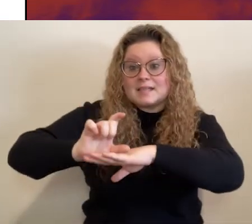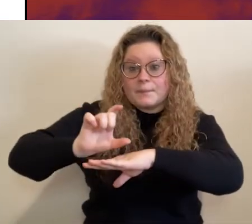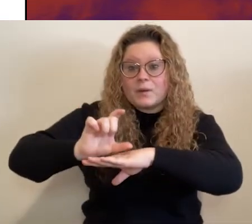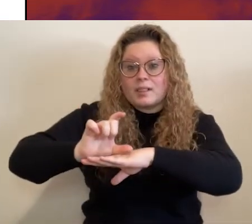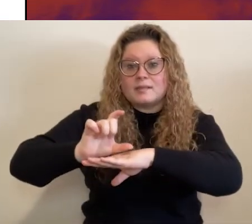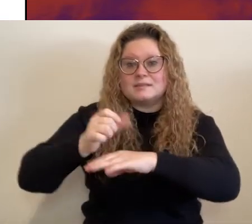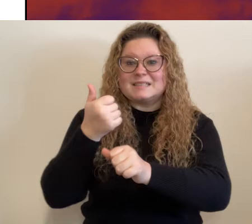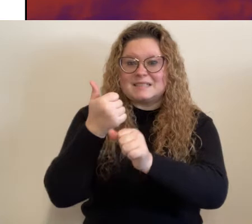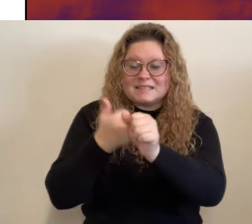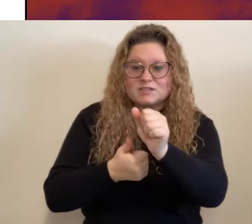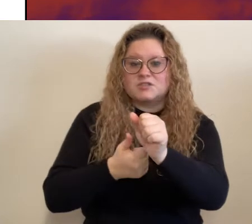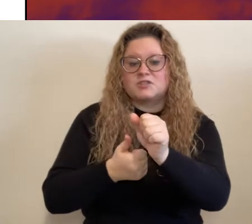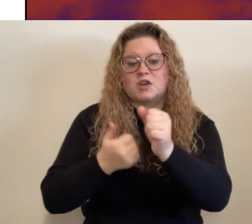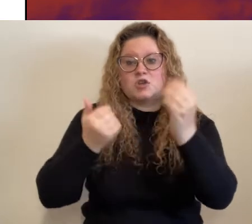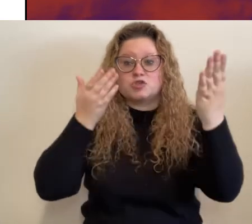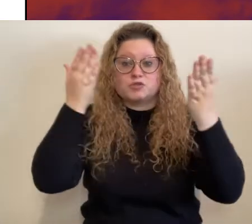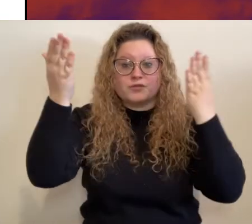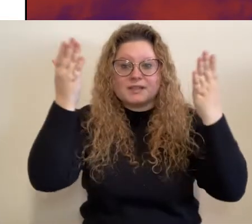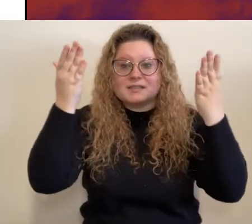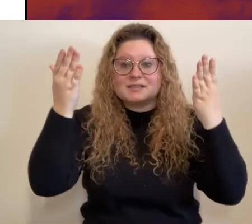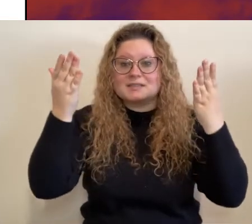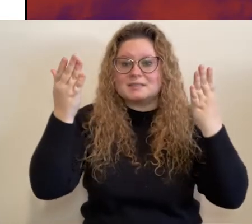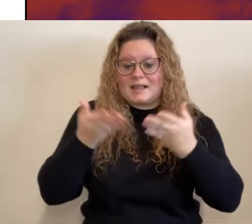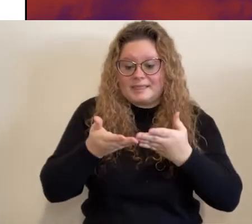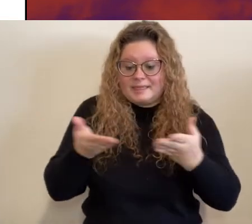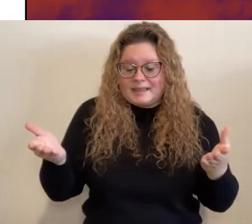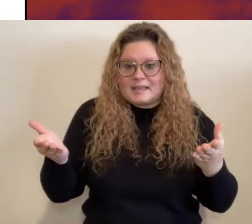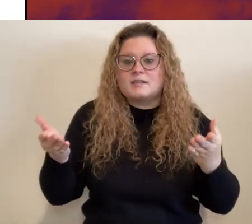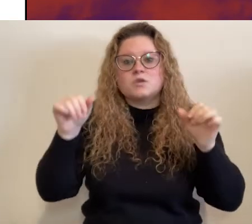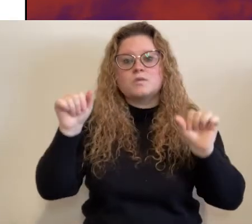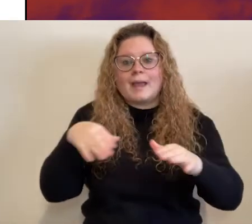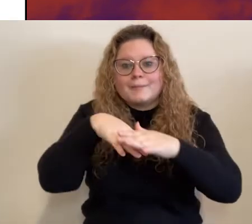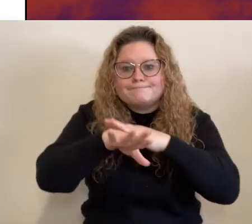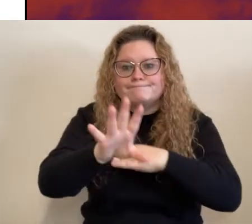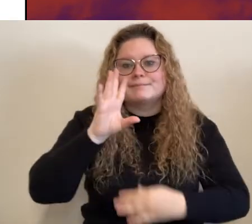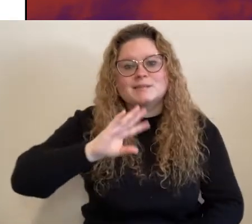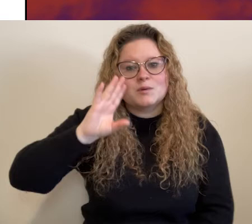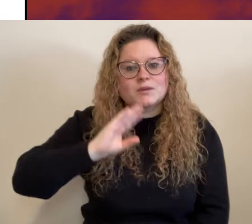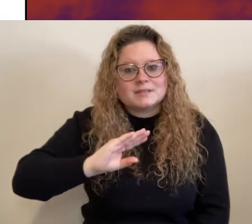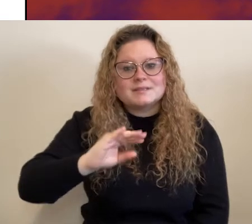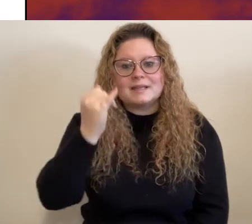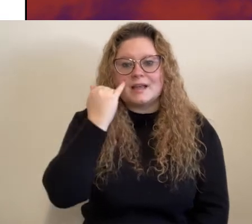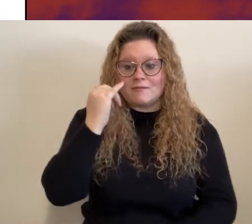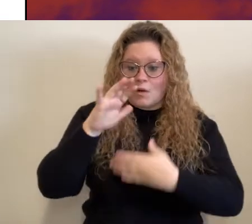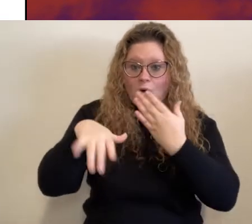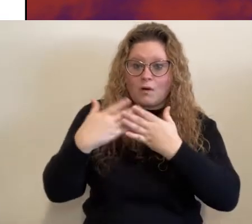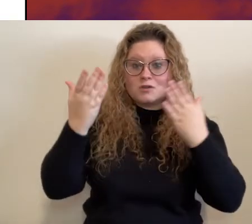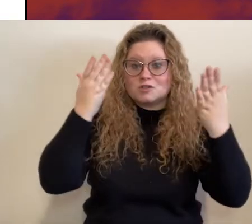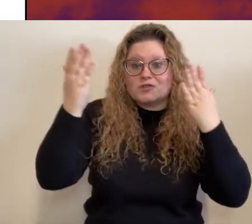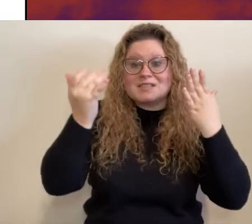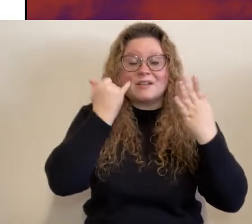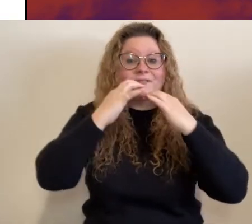product can serve as a temple for someone to step into. If we treat every service and product as a sacred